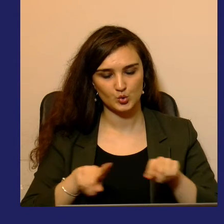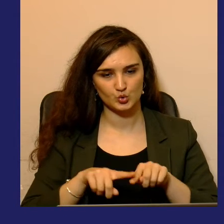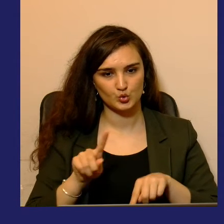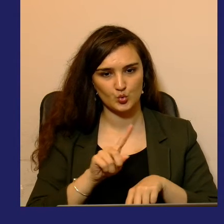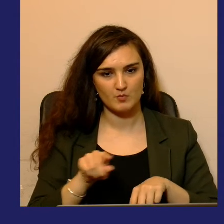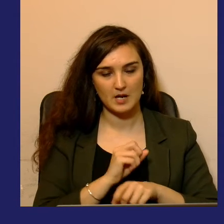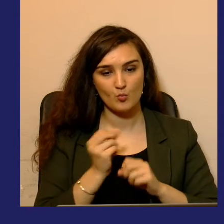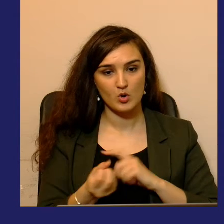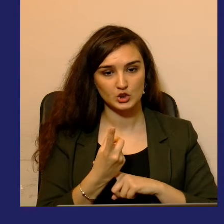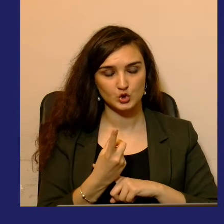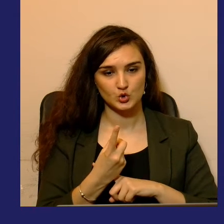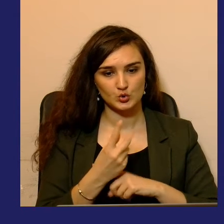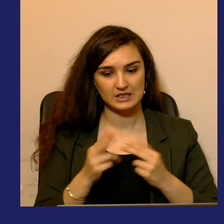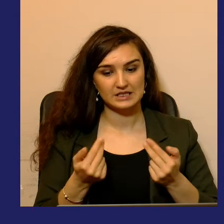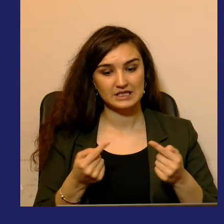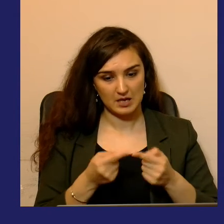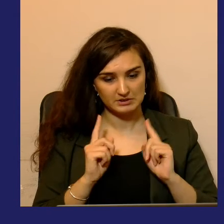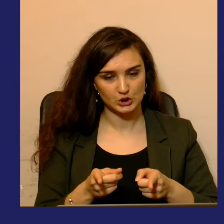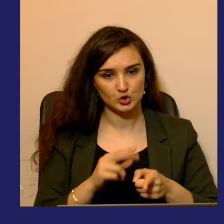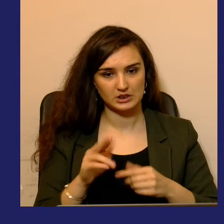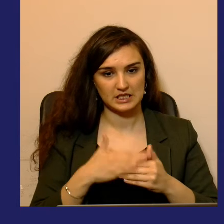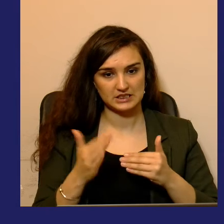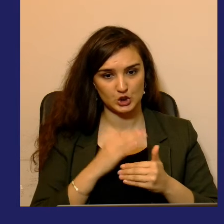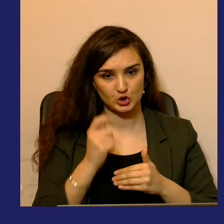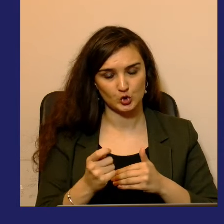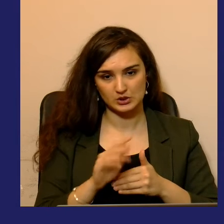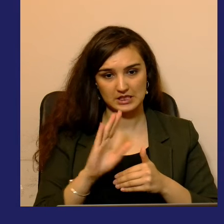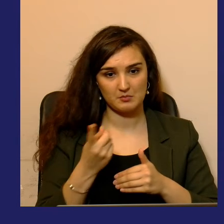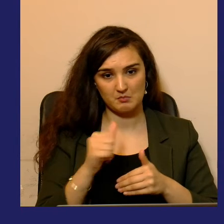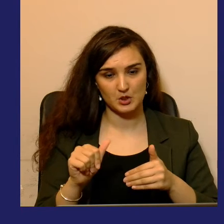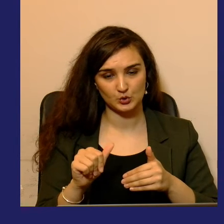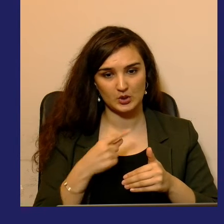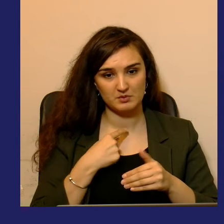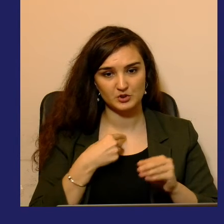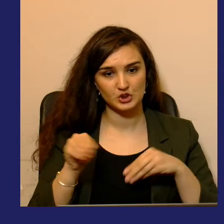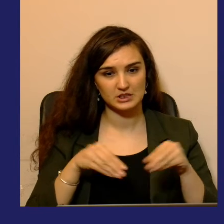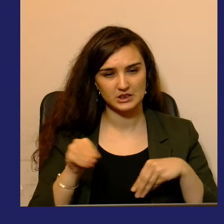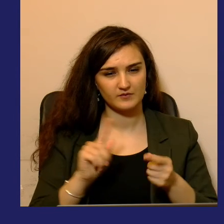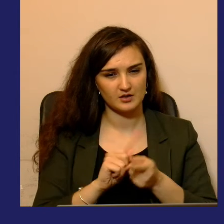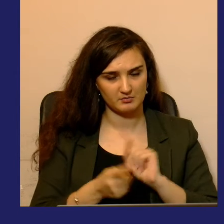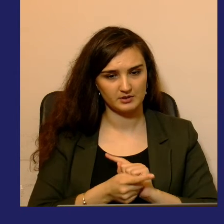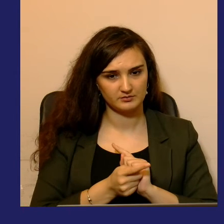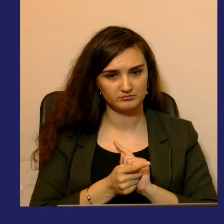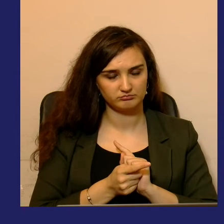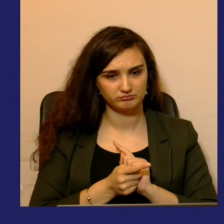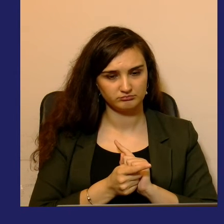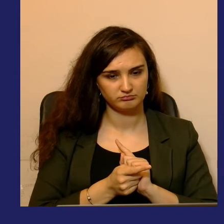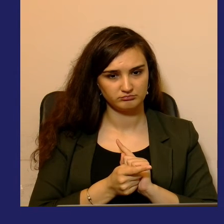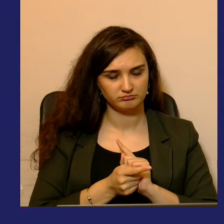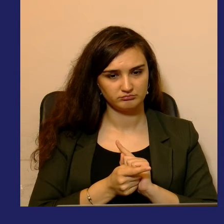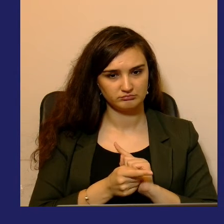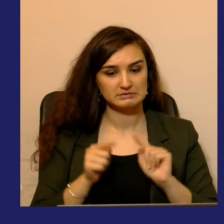prosecute not only vote buying, but just sort of massive spending, that the governors, the mayors, and of course